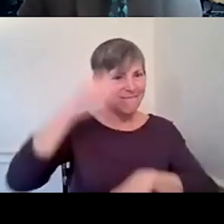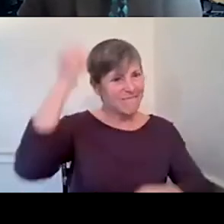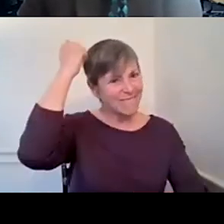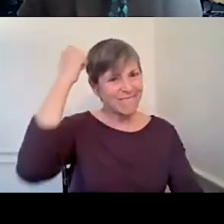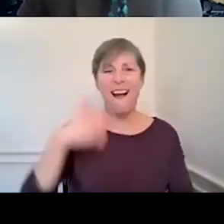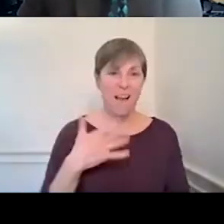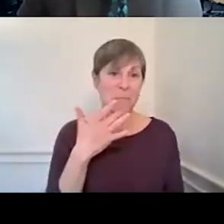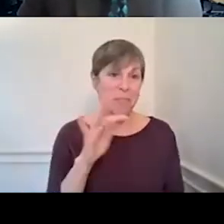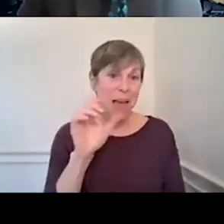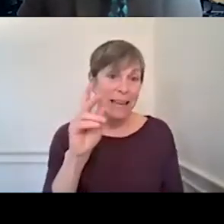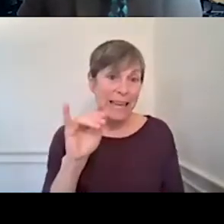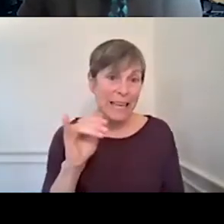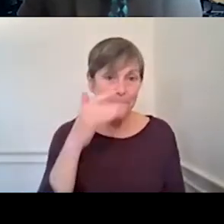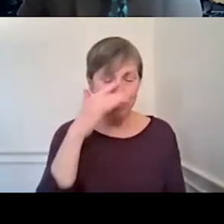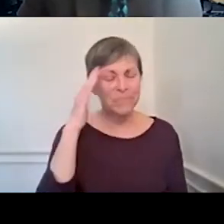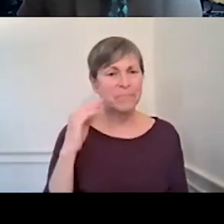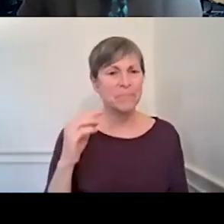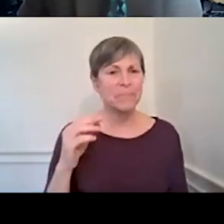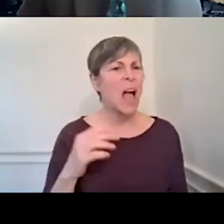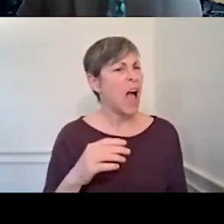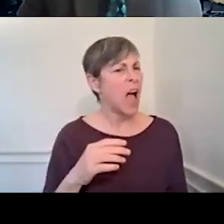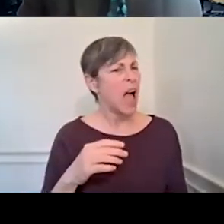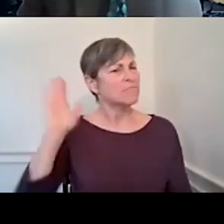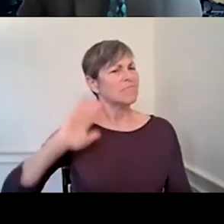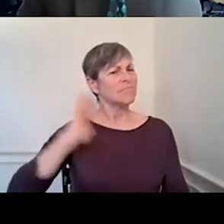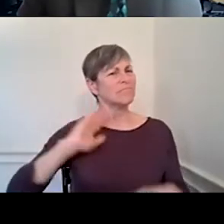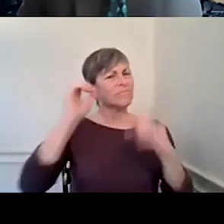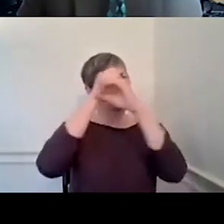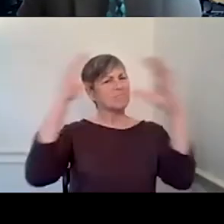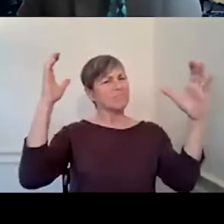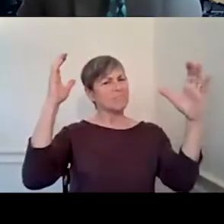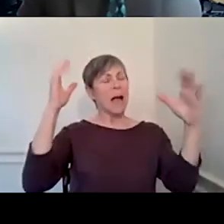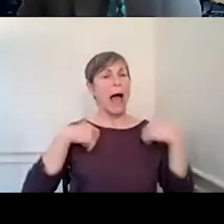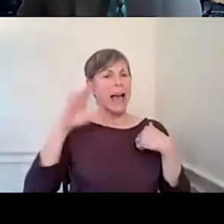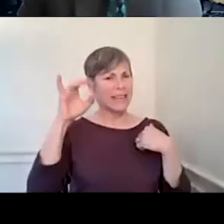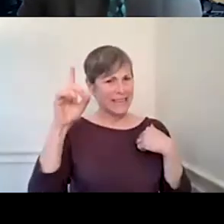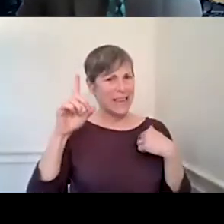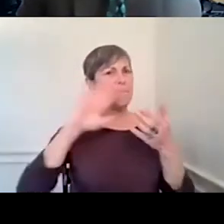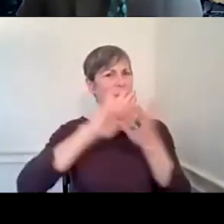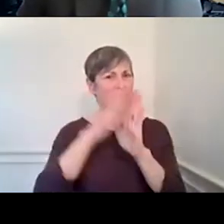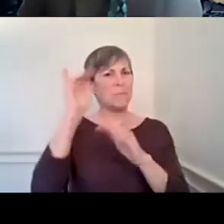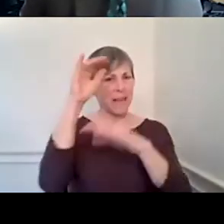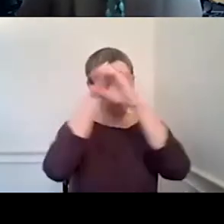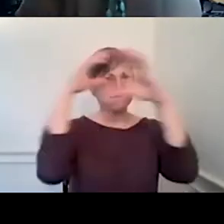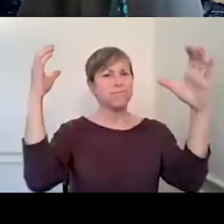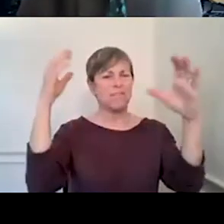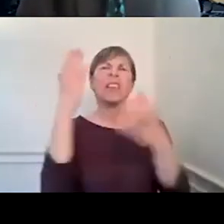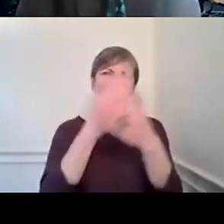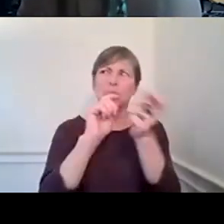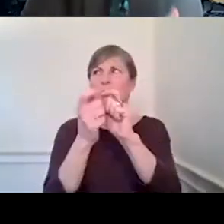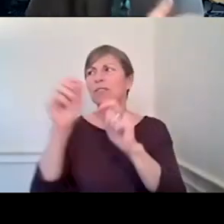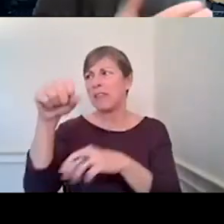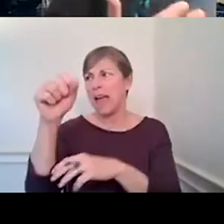I was close to where I thought I wanted to be when I was an undergrad. Yeah, with some modification. Thanks.